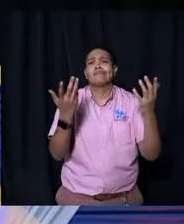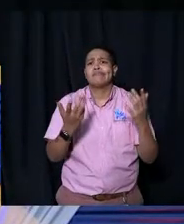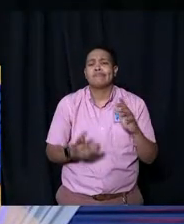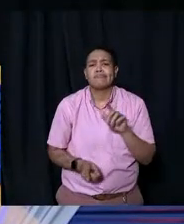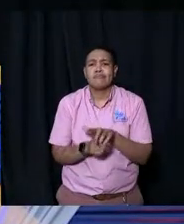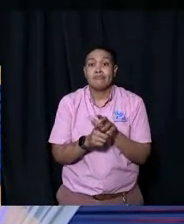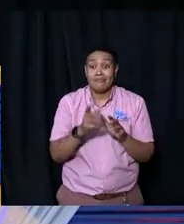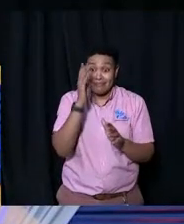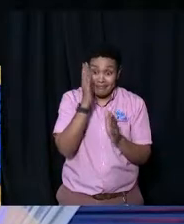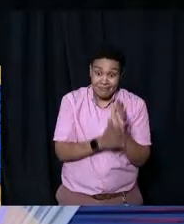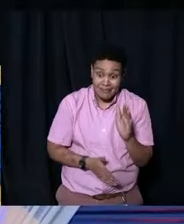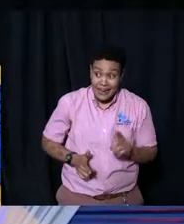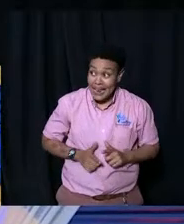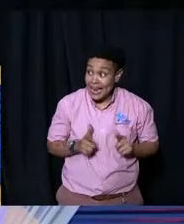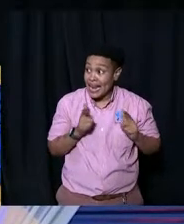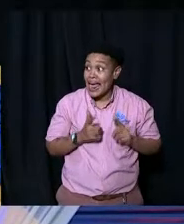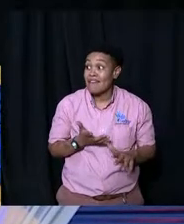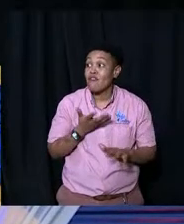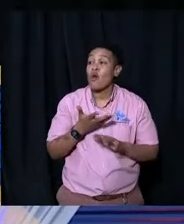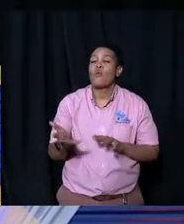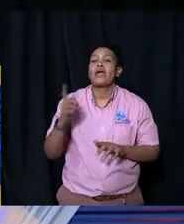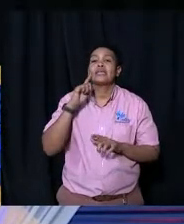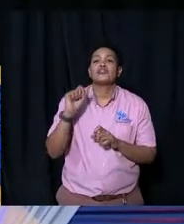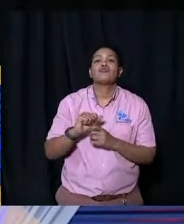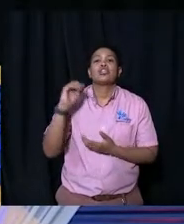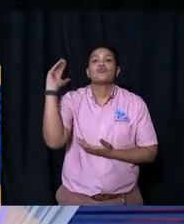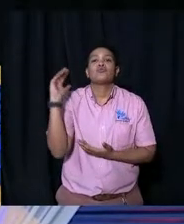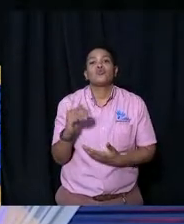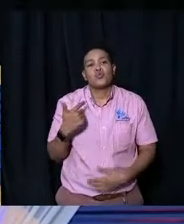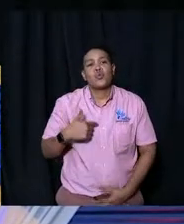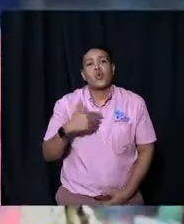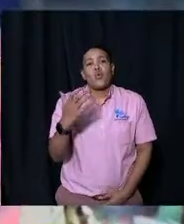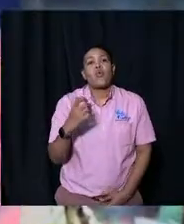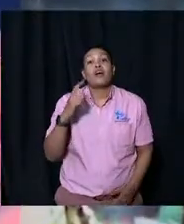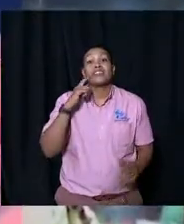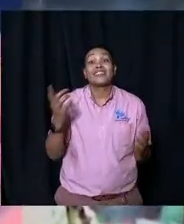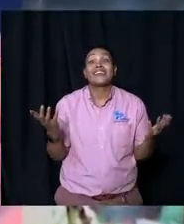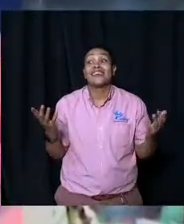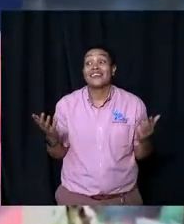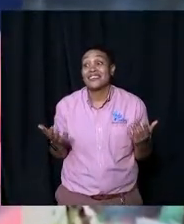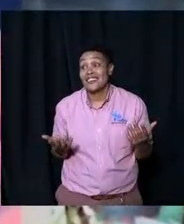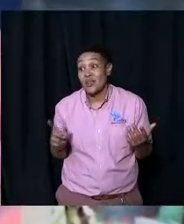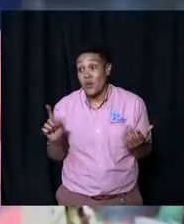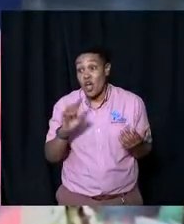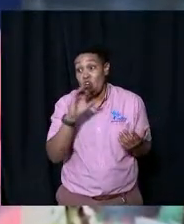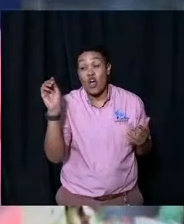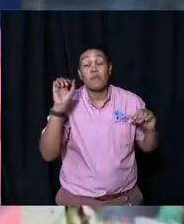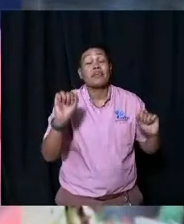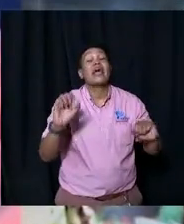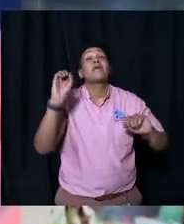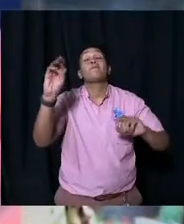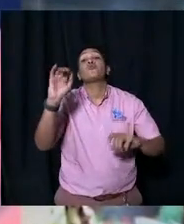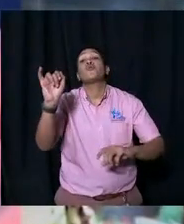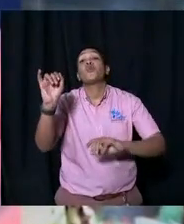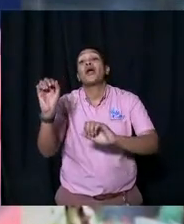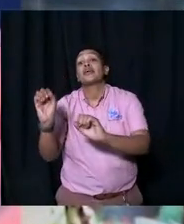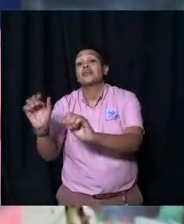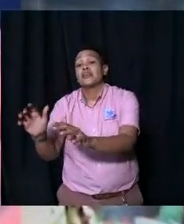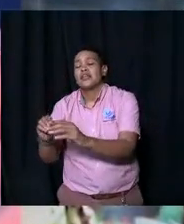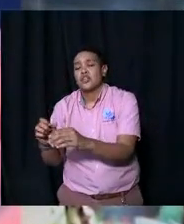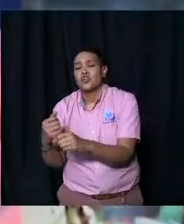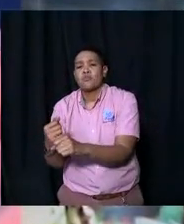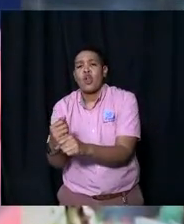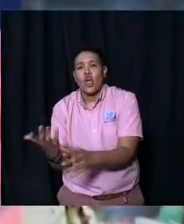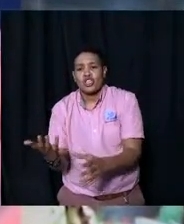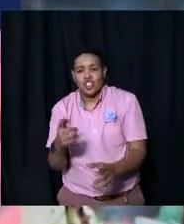the end of life or the waste, it is reduced. We want a circular approach to where companies can put the waste back into